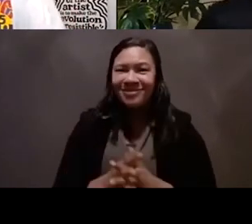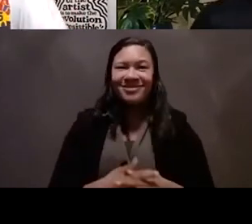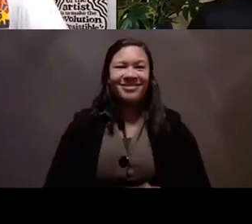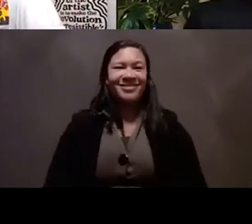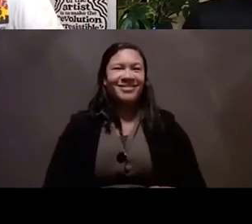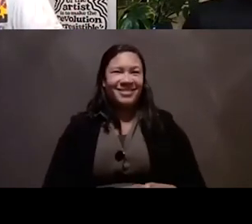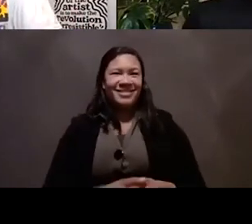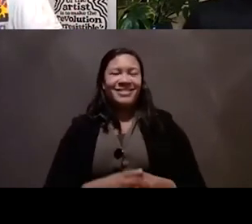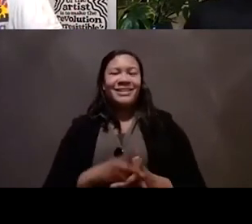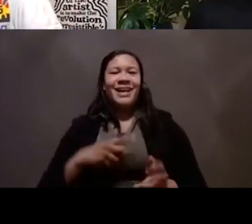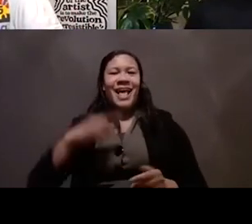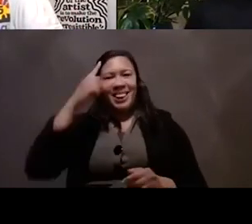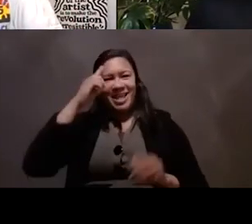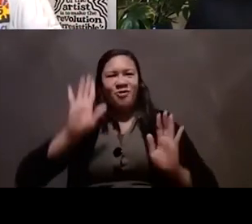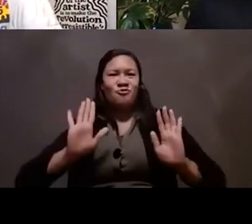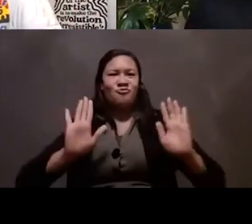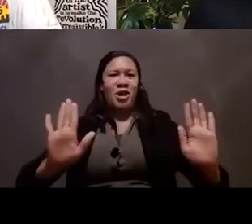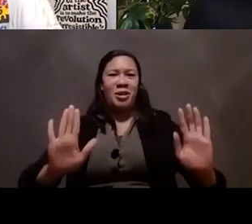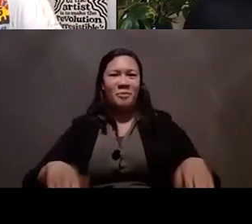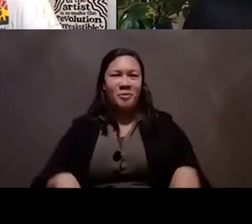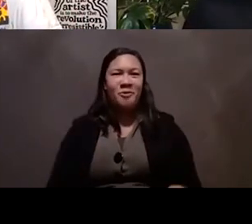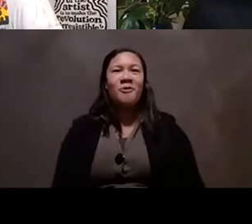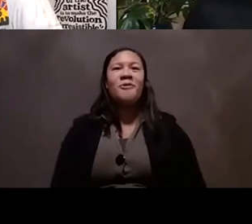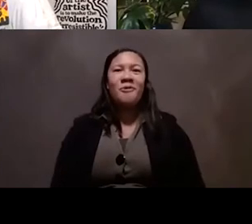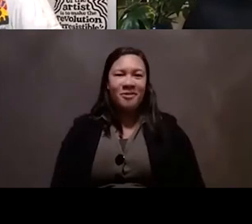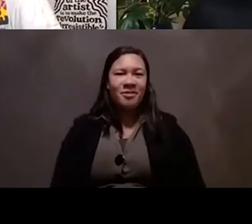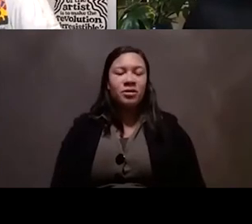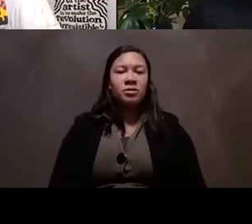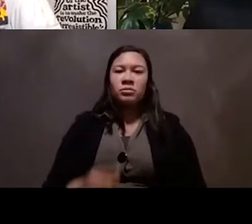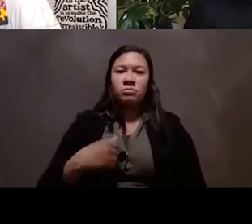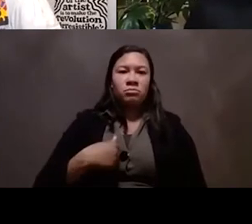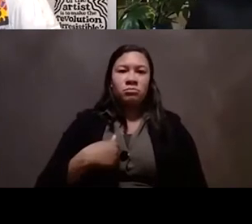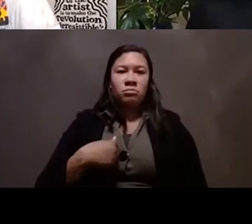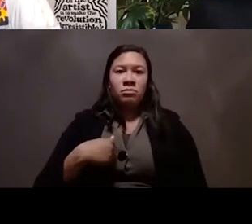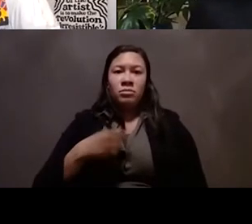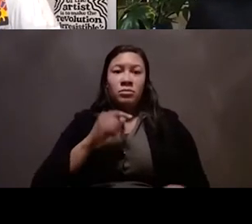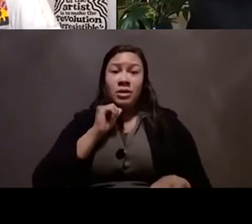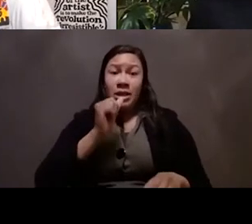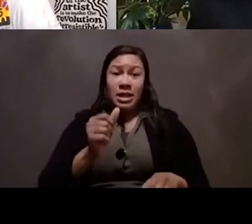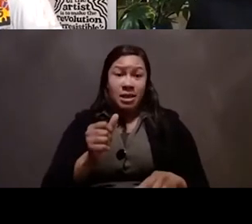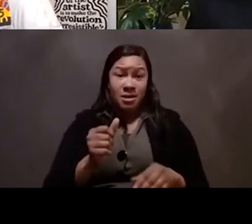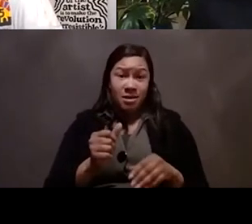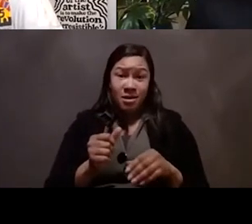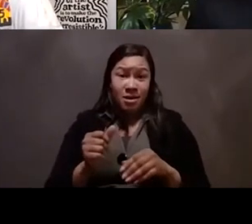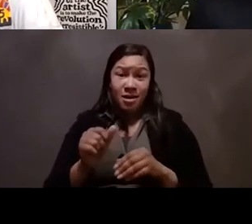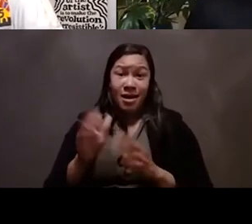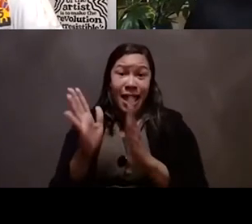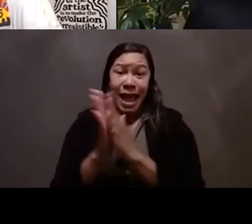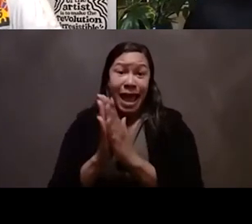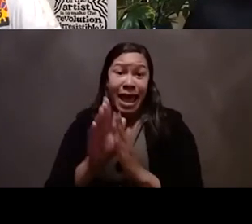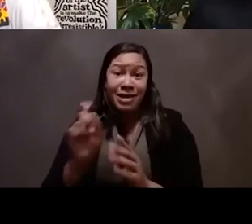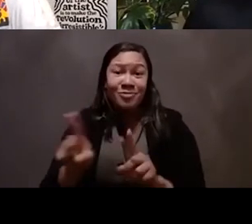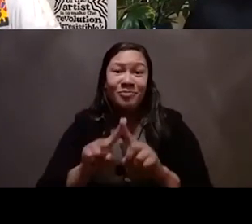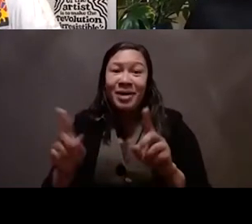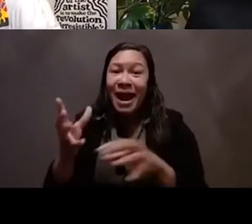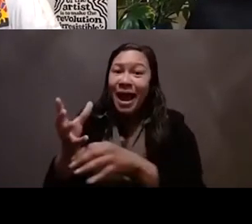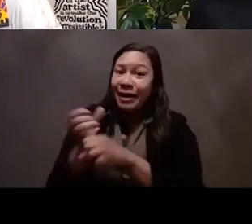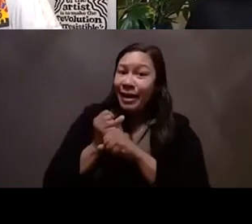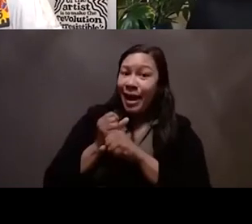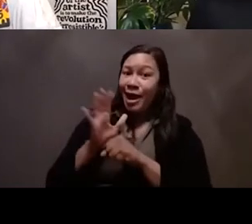I think it's incredible. I mean, I was not in the asking, but I am, of course, in the receiving of your incredible